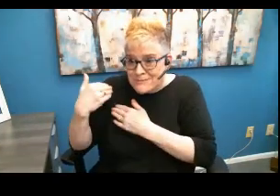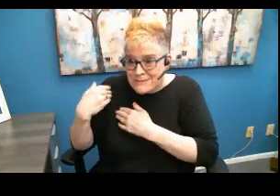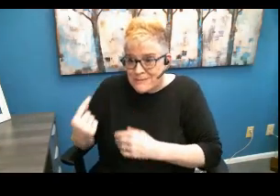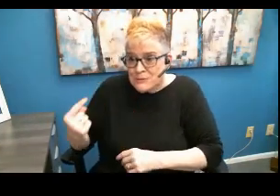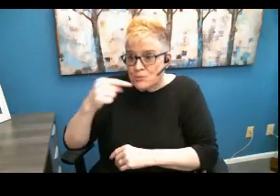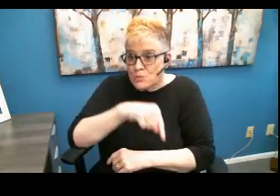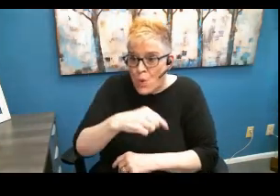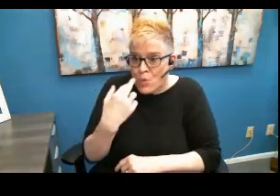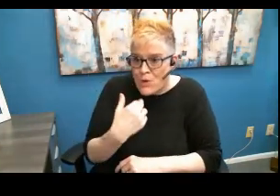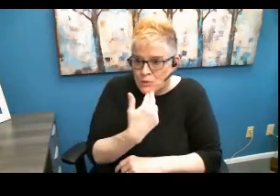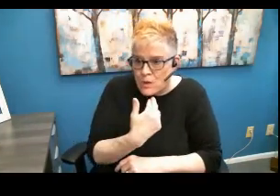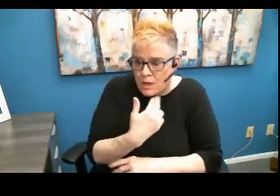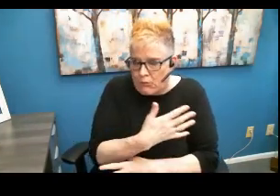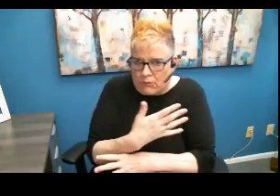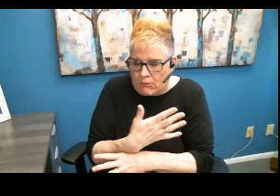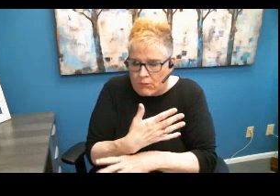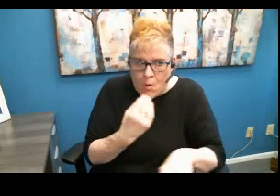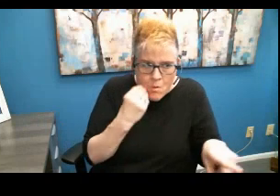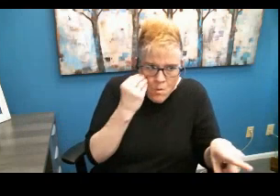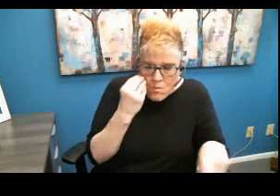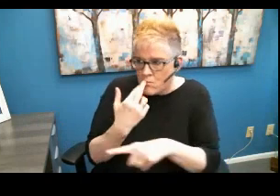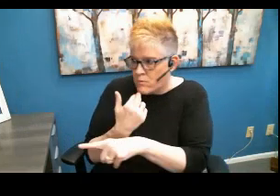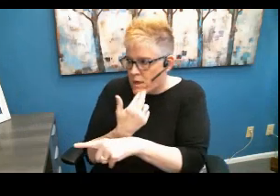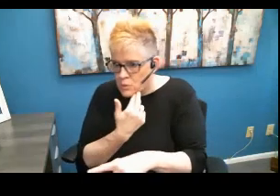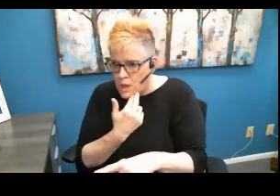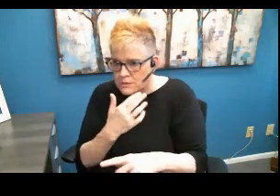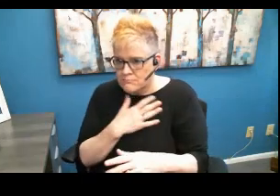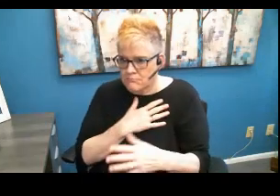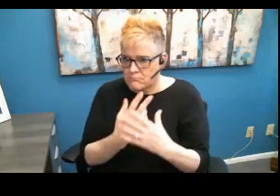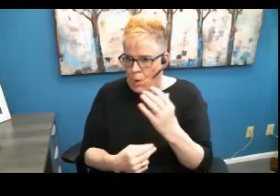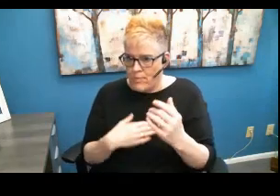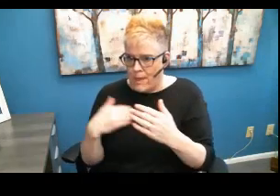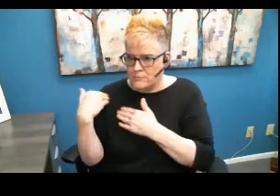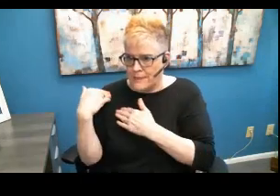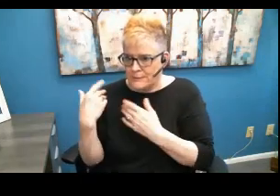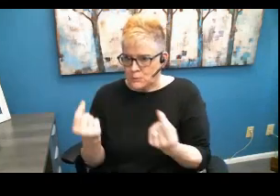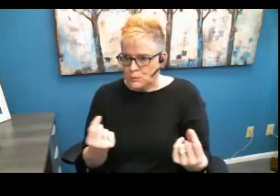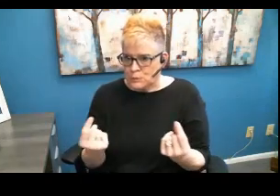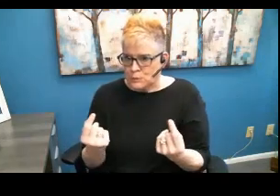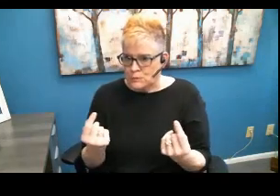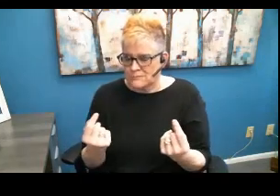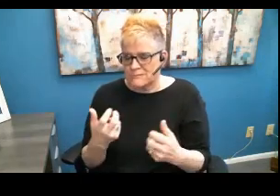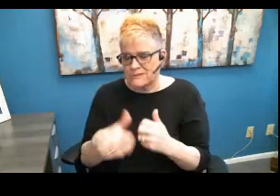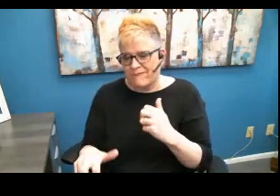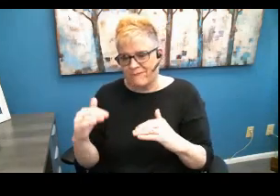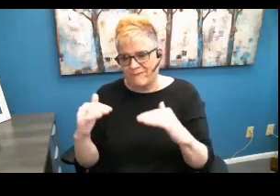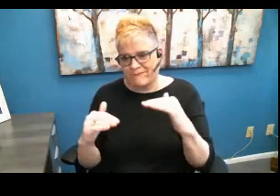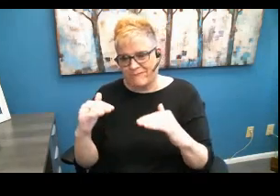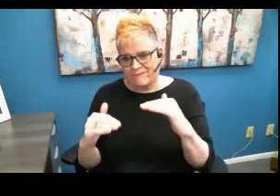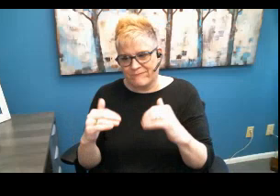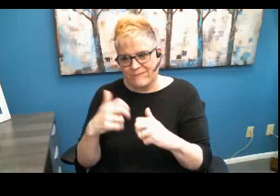restaurant, right? We'll need some folks there too. So it's a difficult balance.